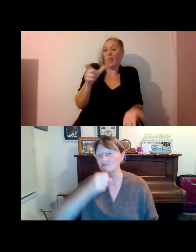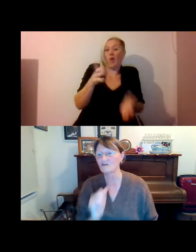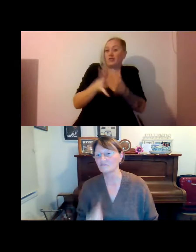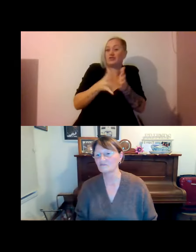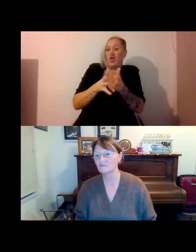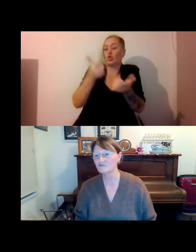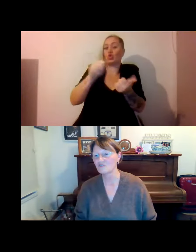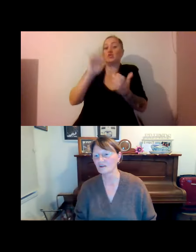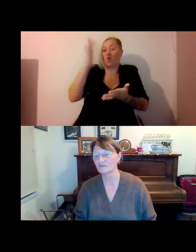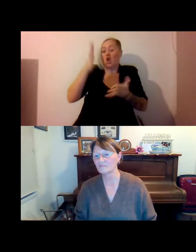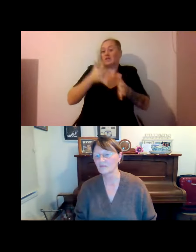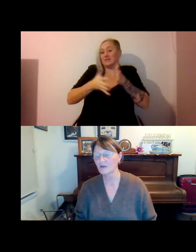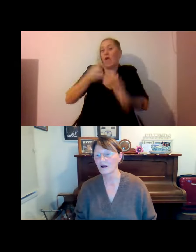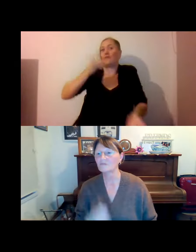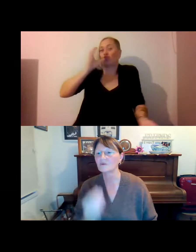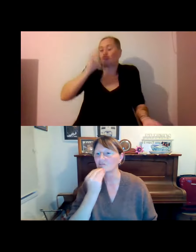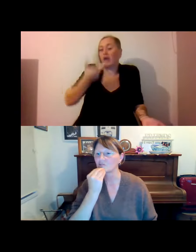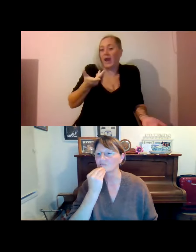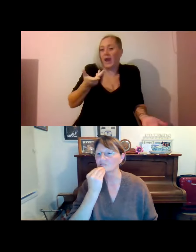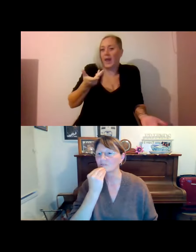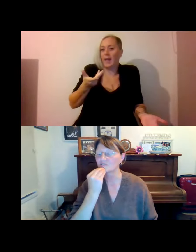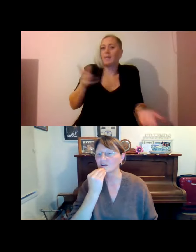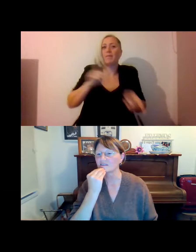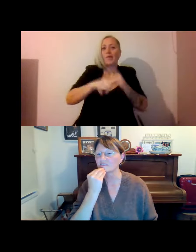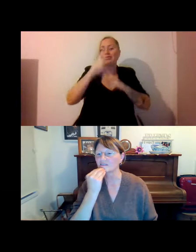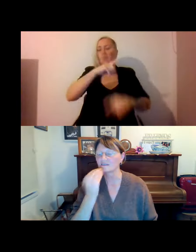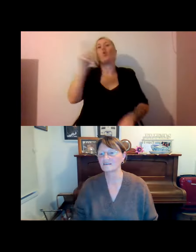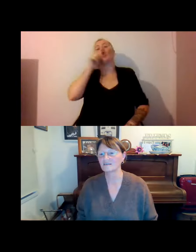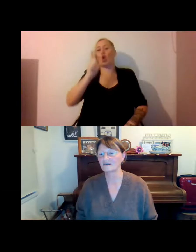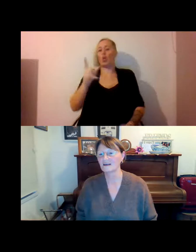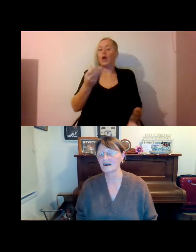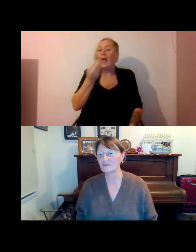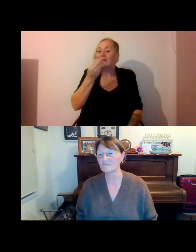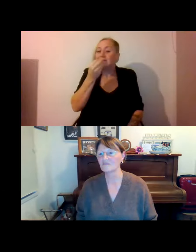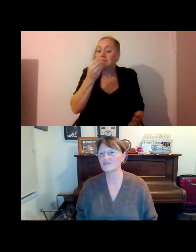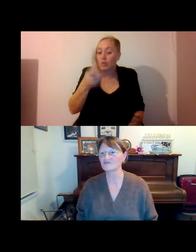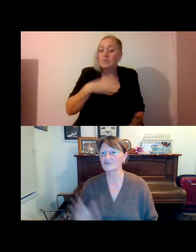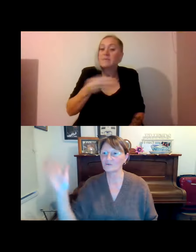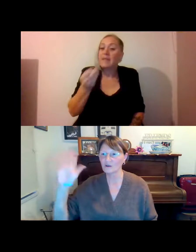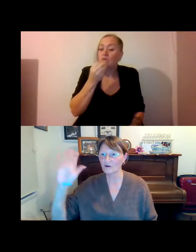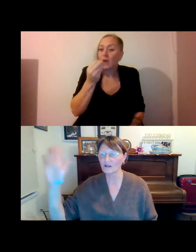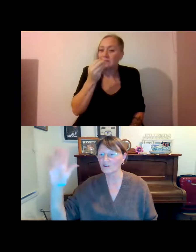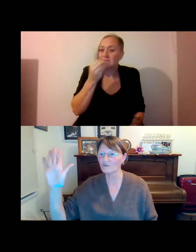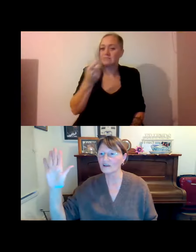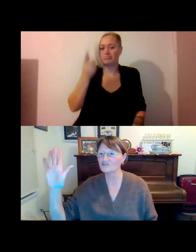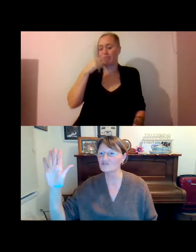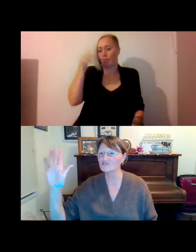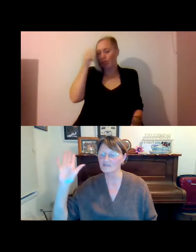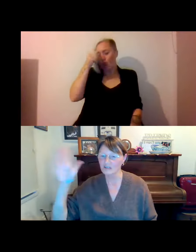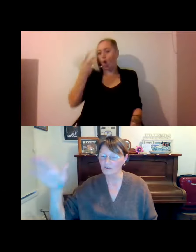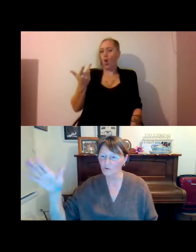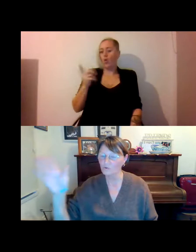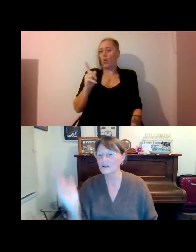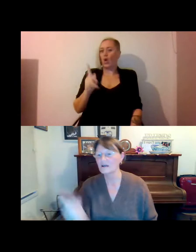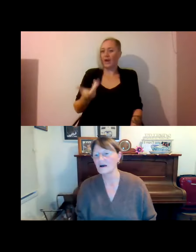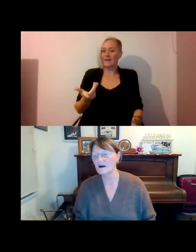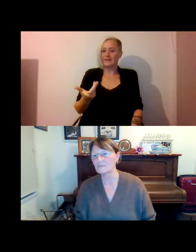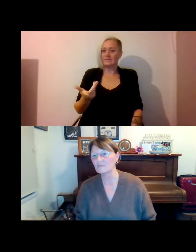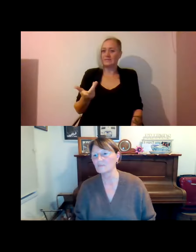AUSLAN sign for drink. You want something to eat. They're things, you know, a lot of our gestures, they're